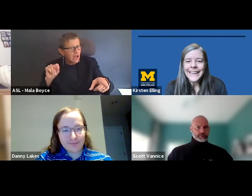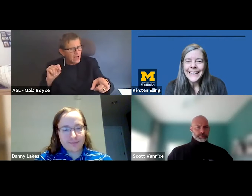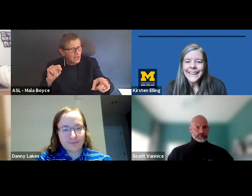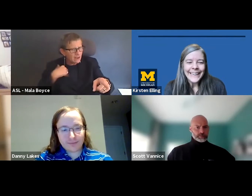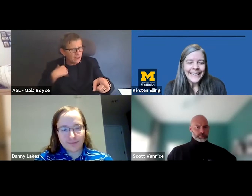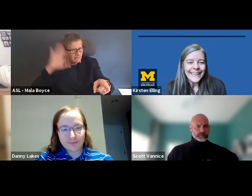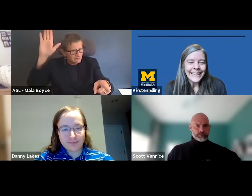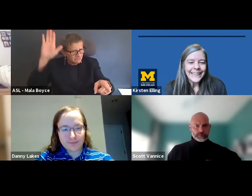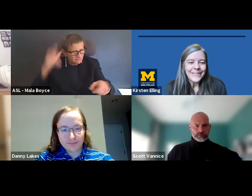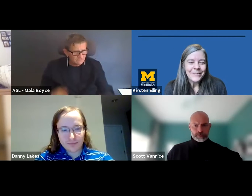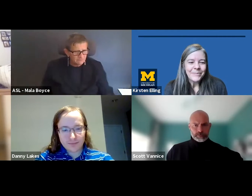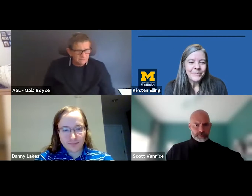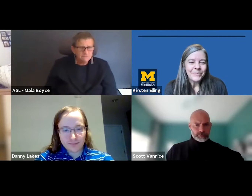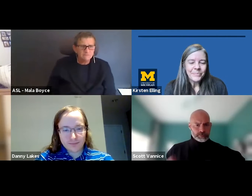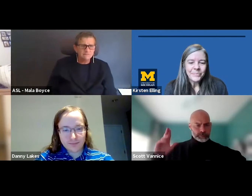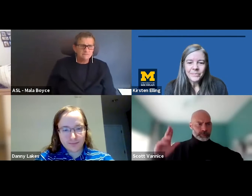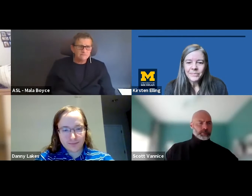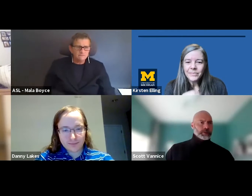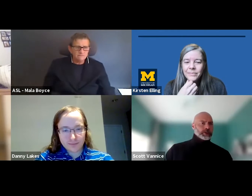up.